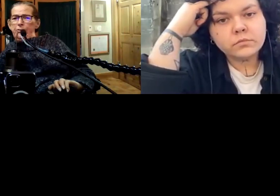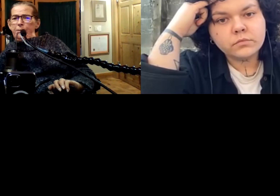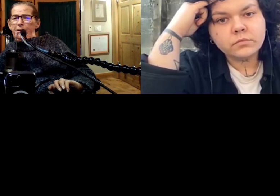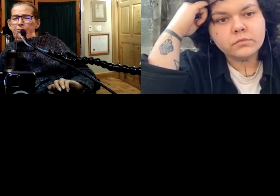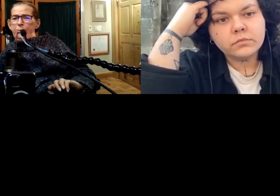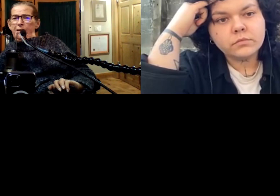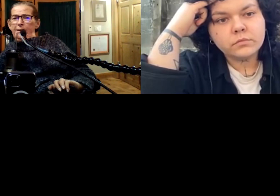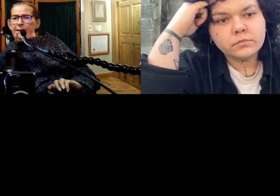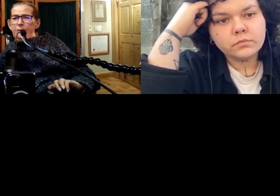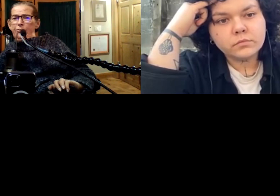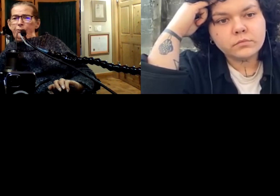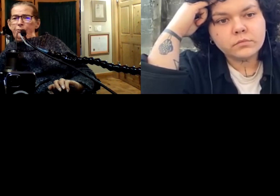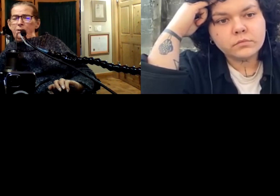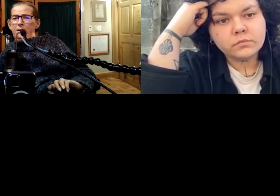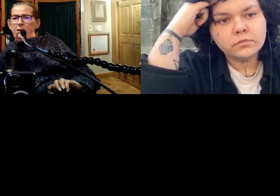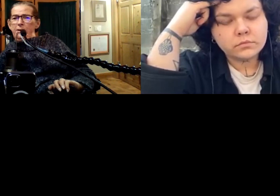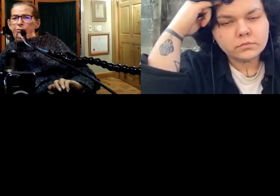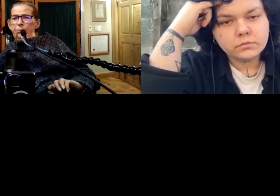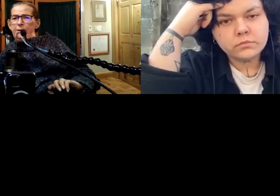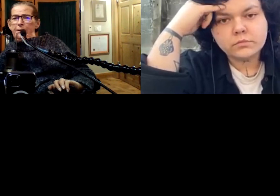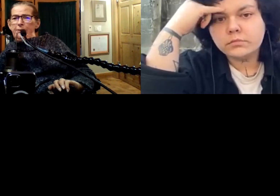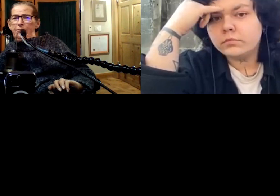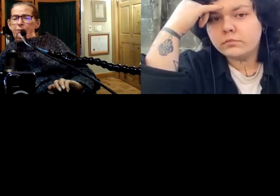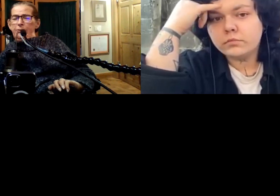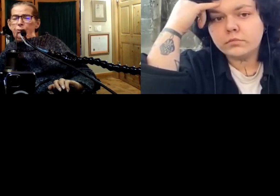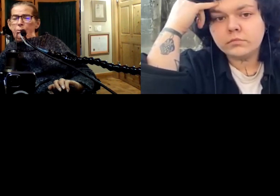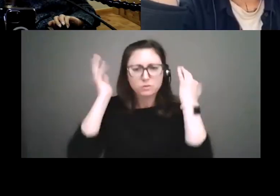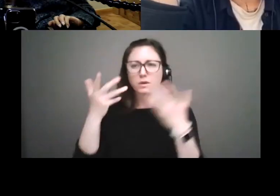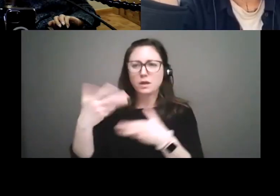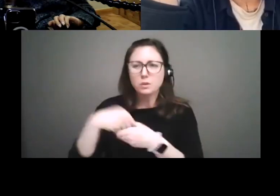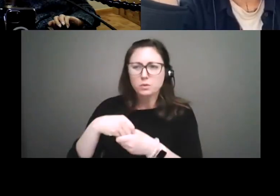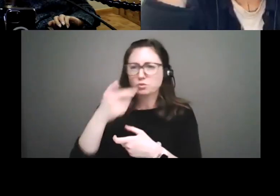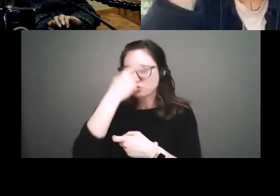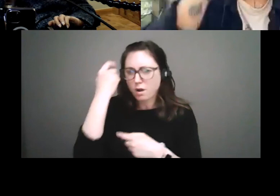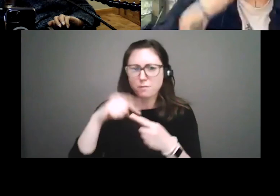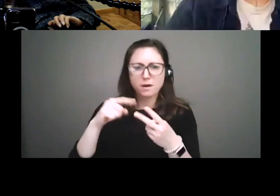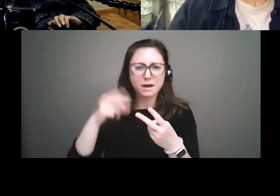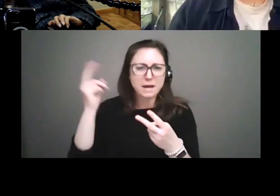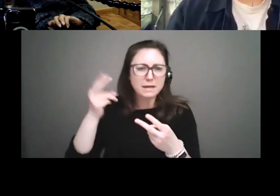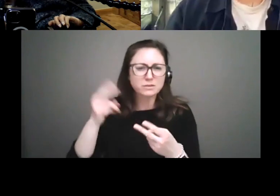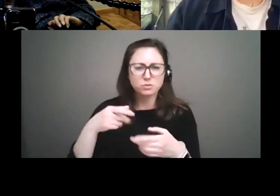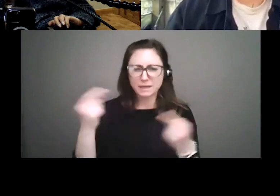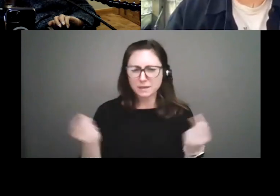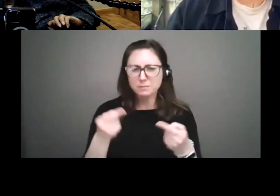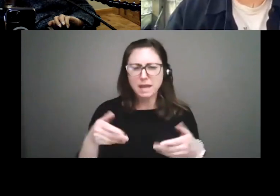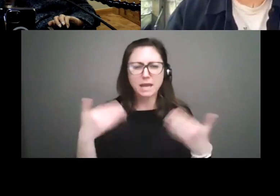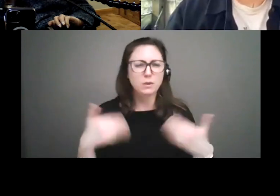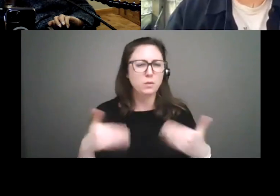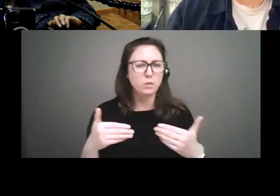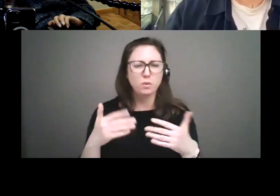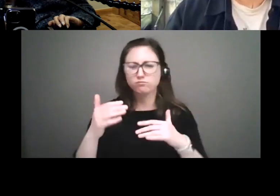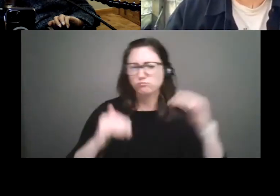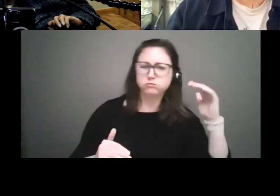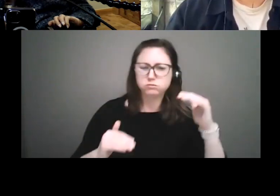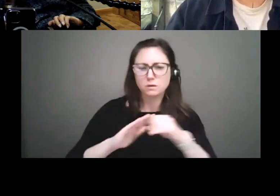have to explain so many layers of history and trauma and pain and injustice.